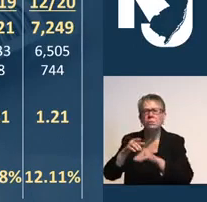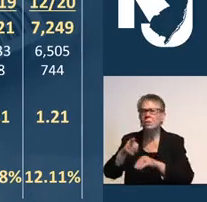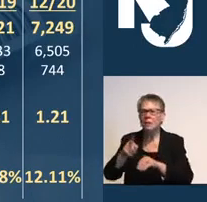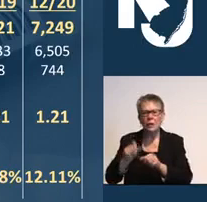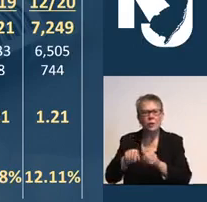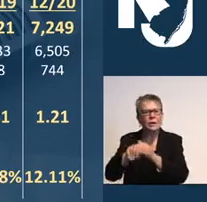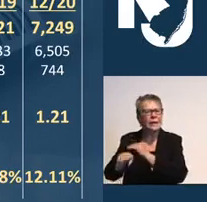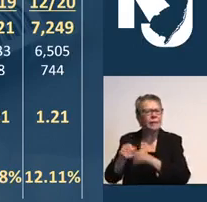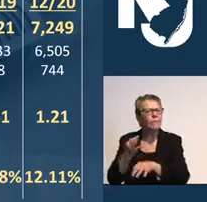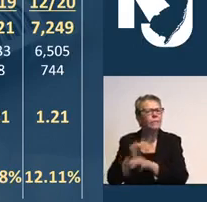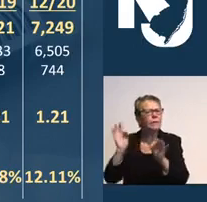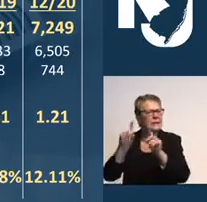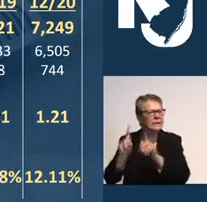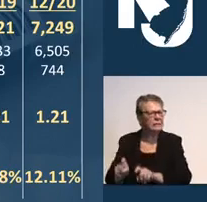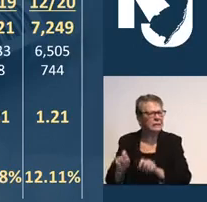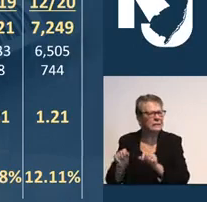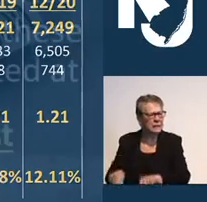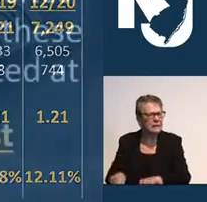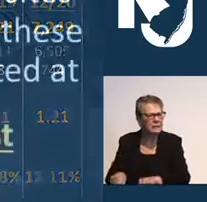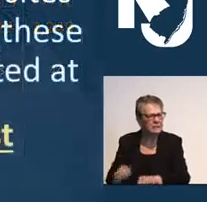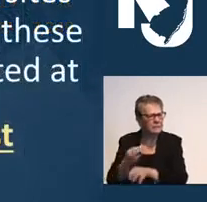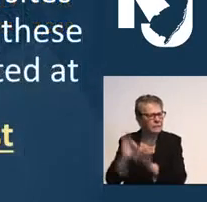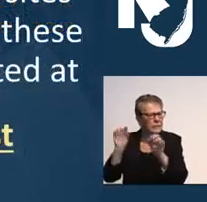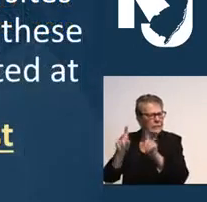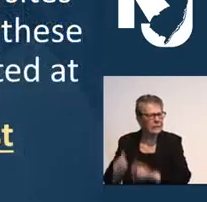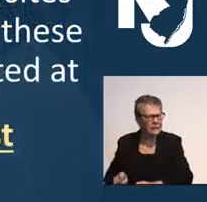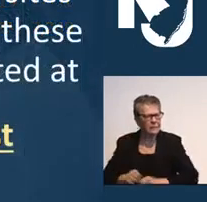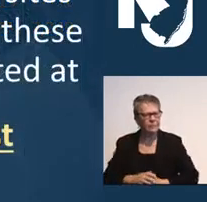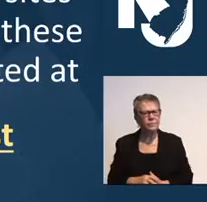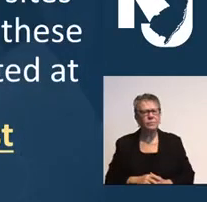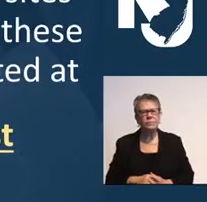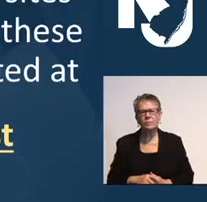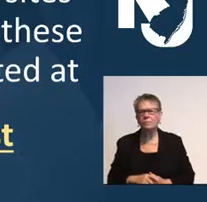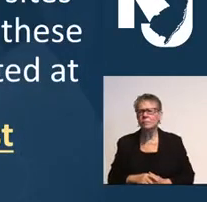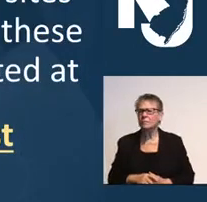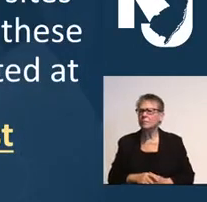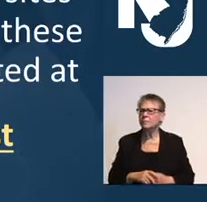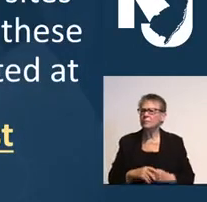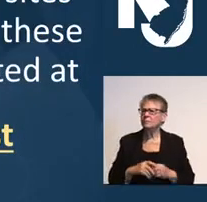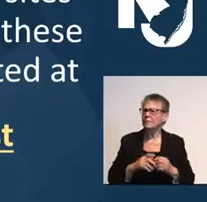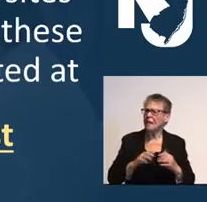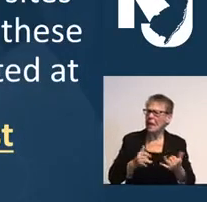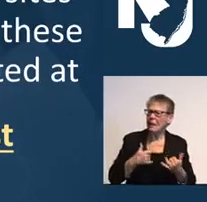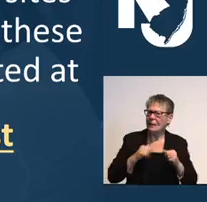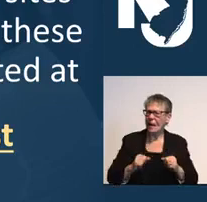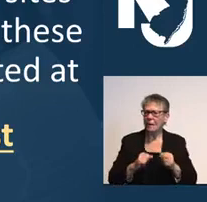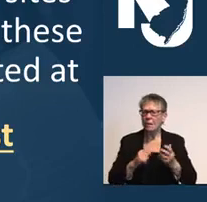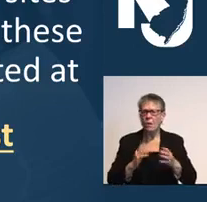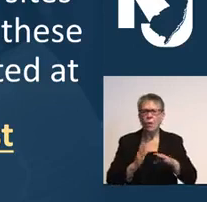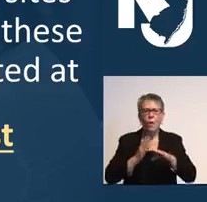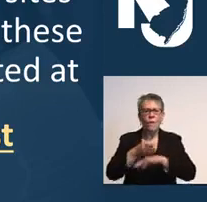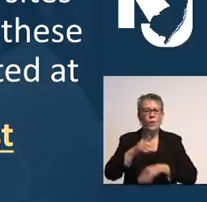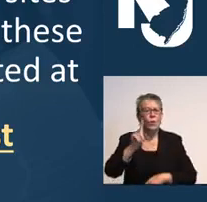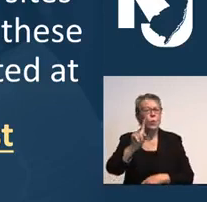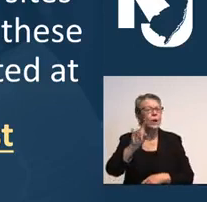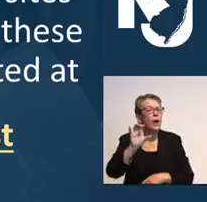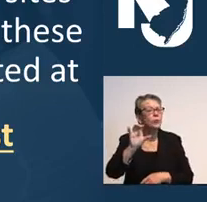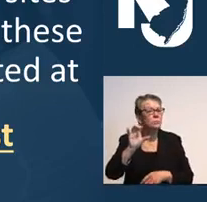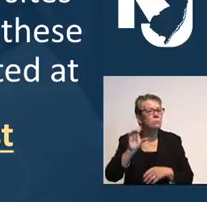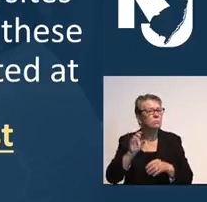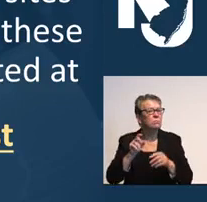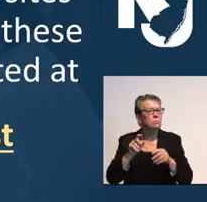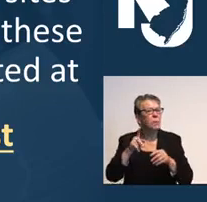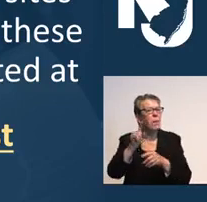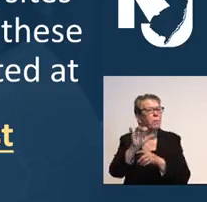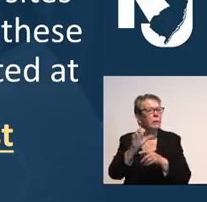visiting others. And to do that, we currently have over 100 free and public testing sites throughout